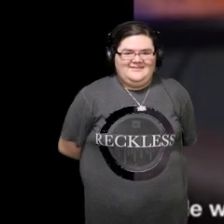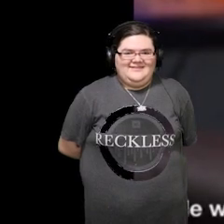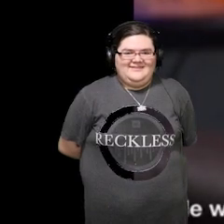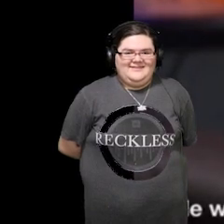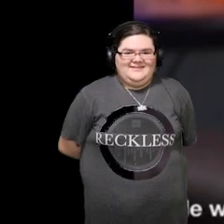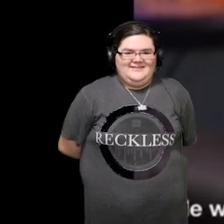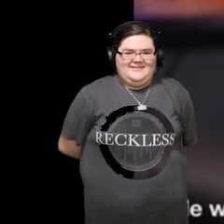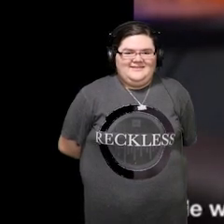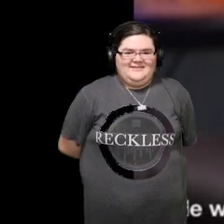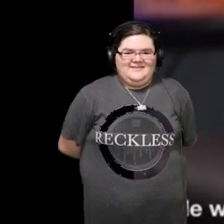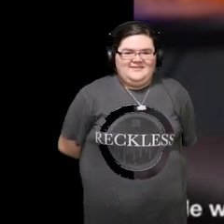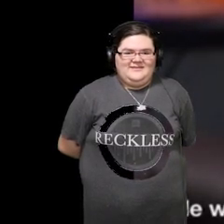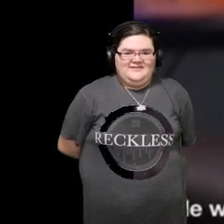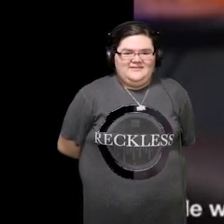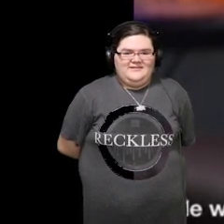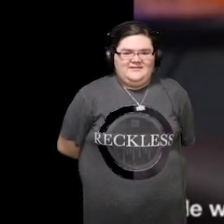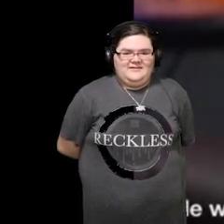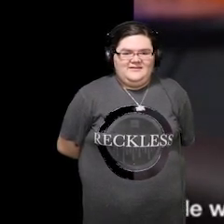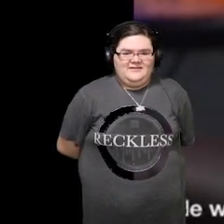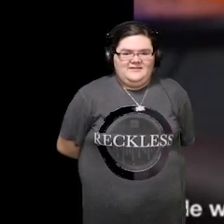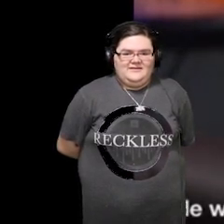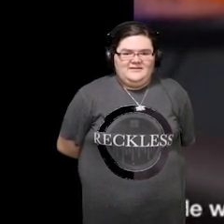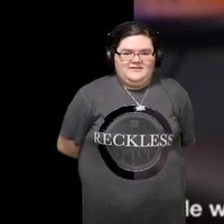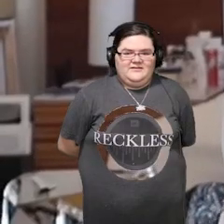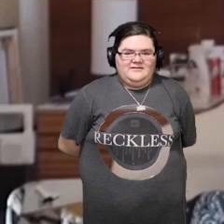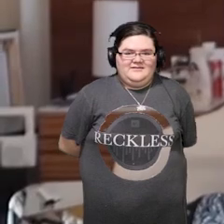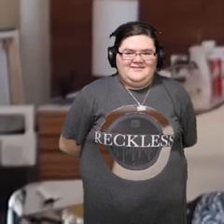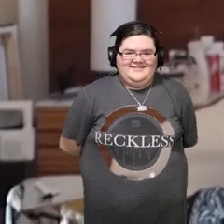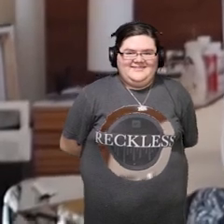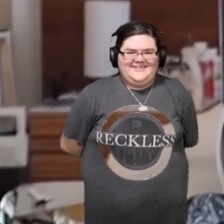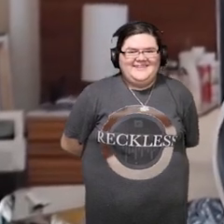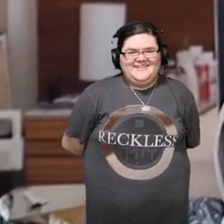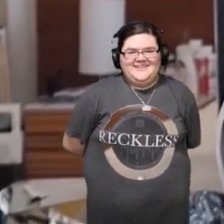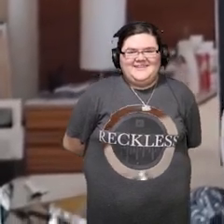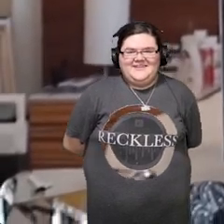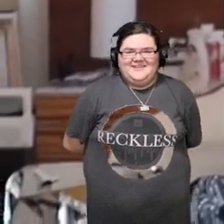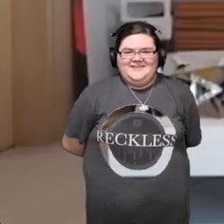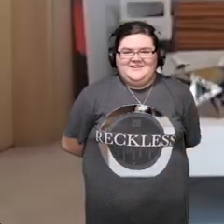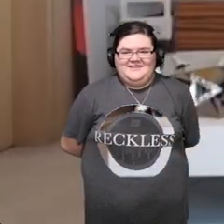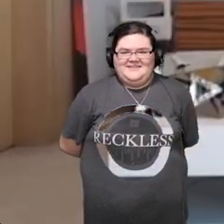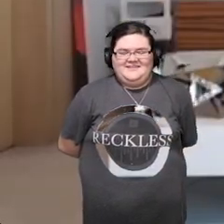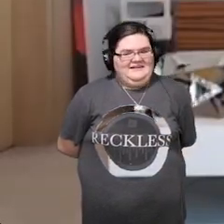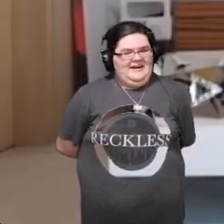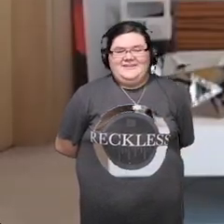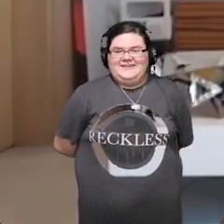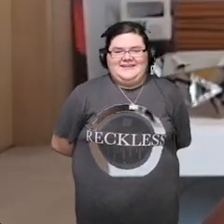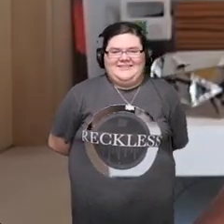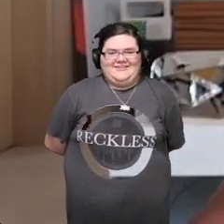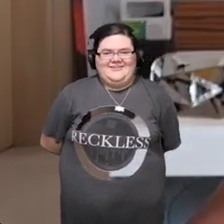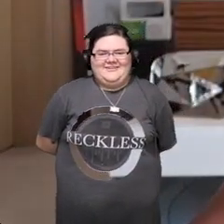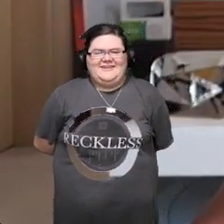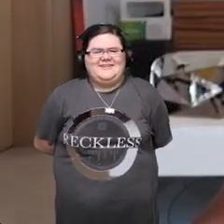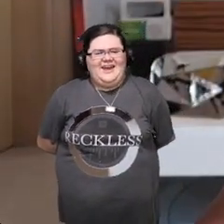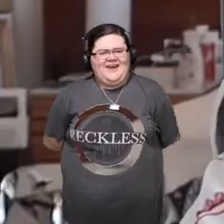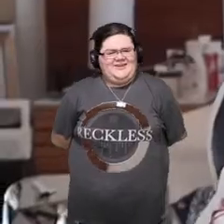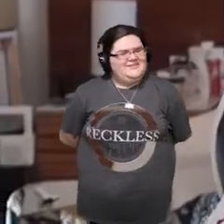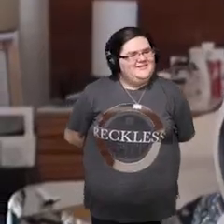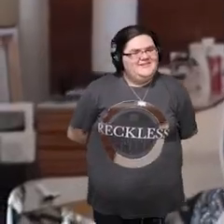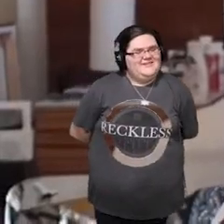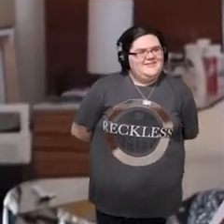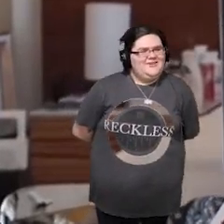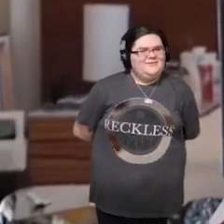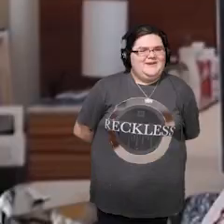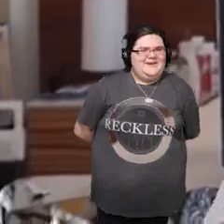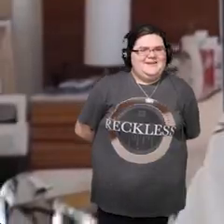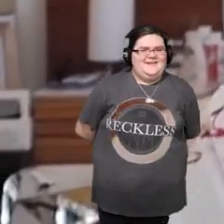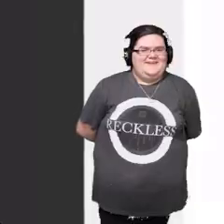The last hot record Tekashi put out, it was this year. I didn't even know 6ix9ine went on Impulsive. That's so weird. I didn't weird. Either. Yeah.